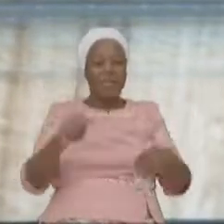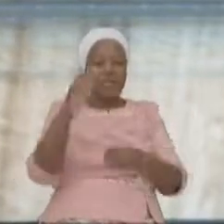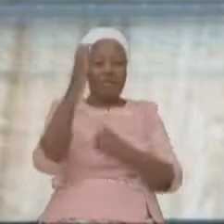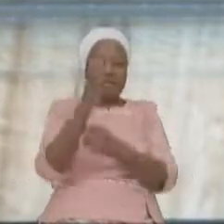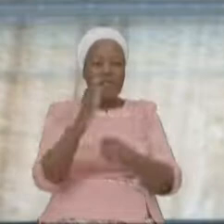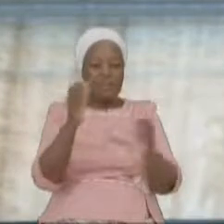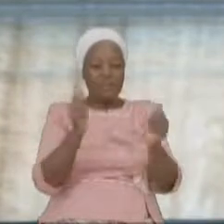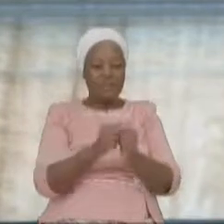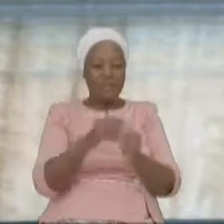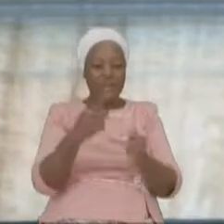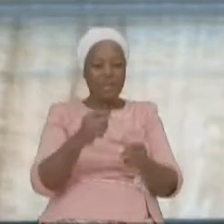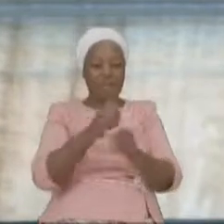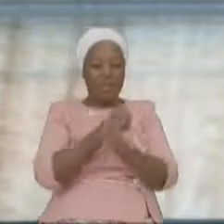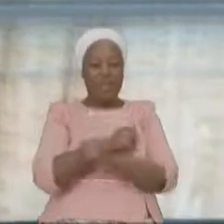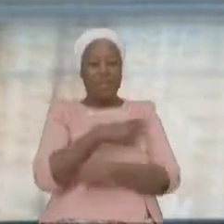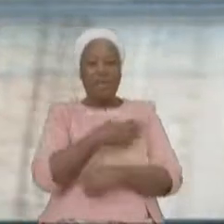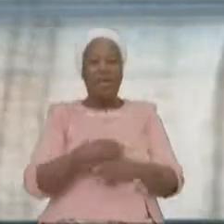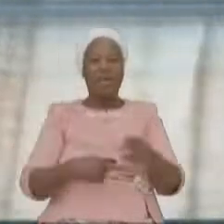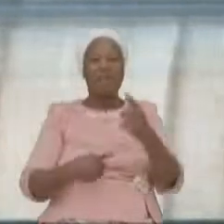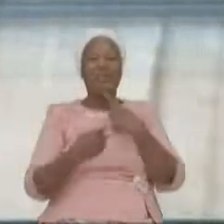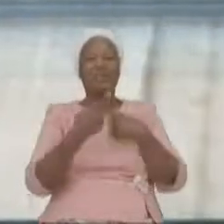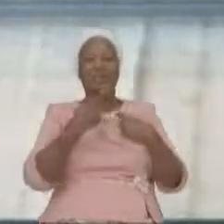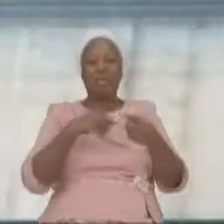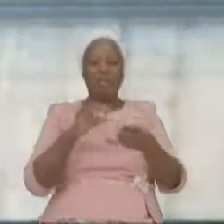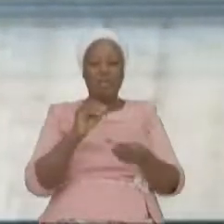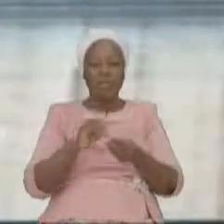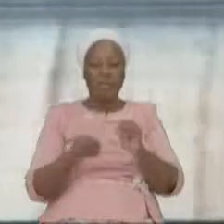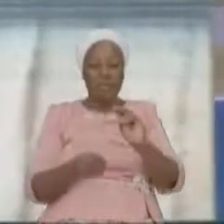affections and the lusts. Let's look at